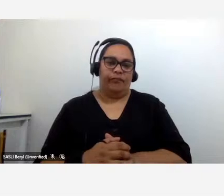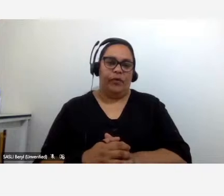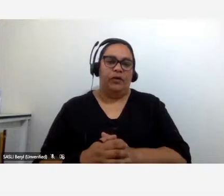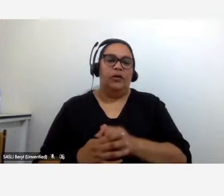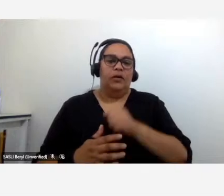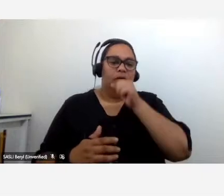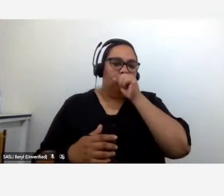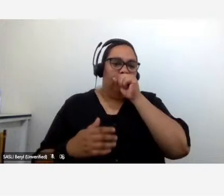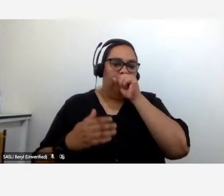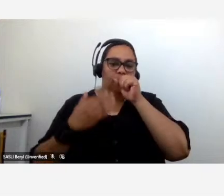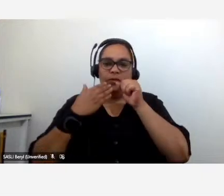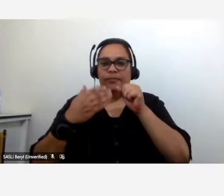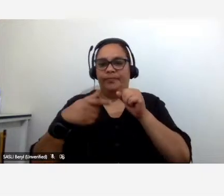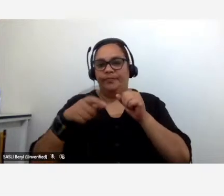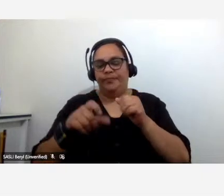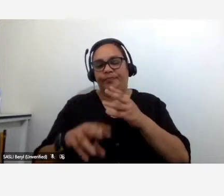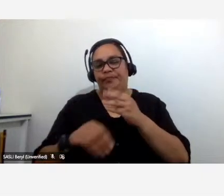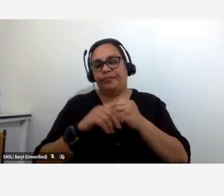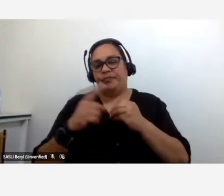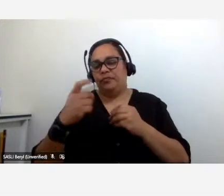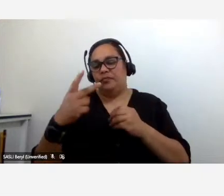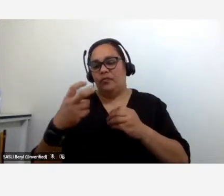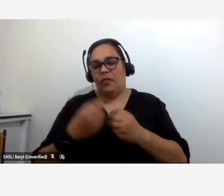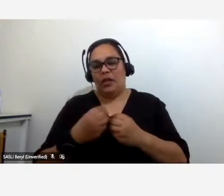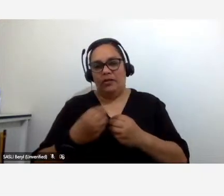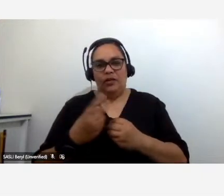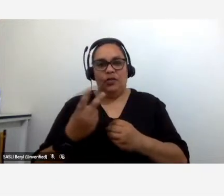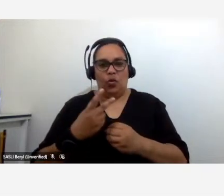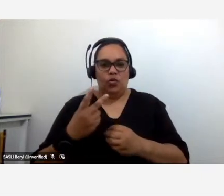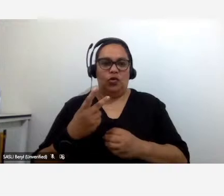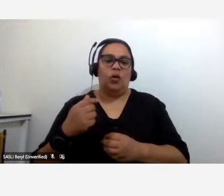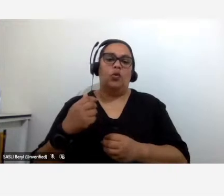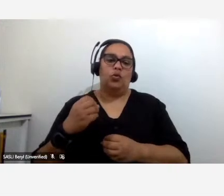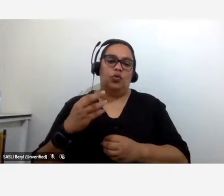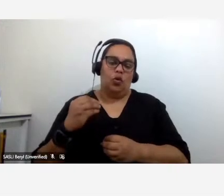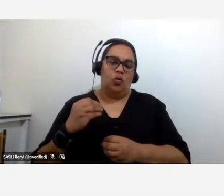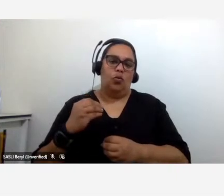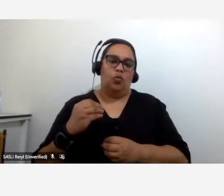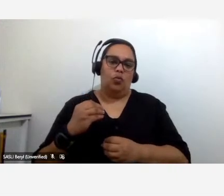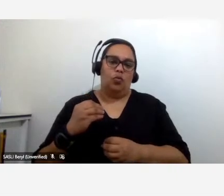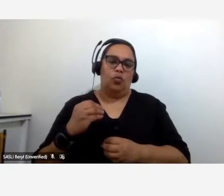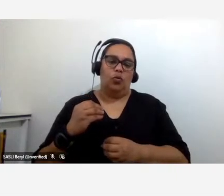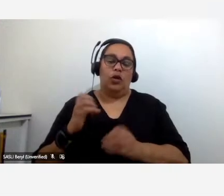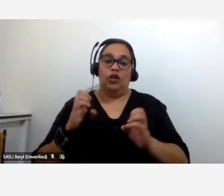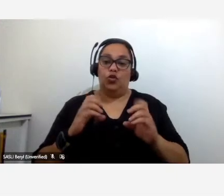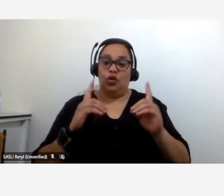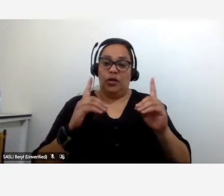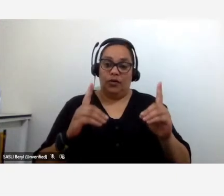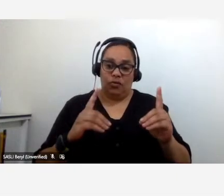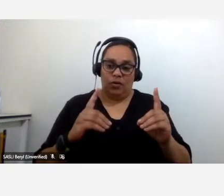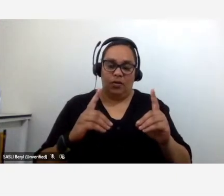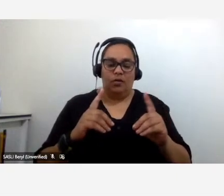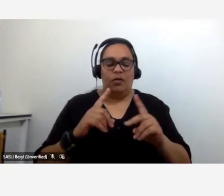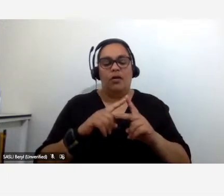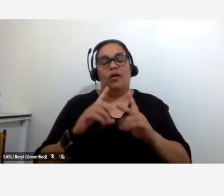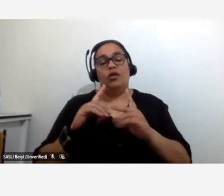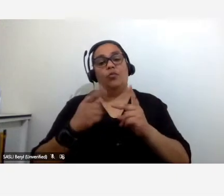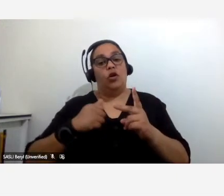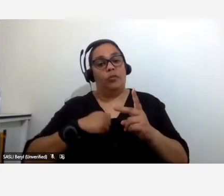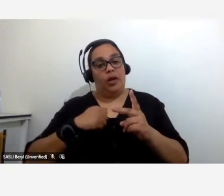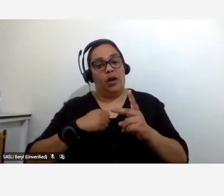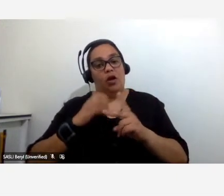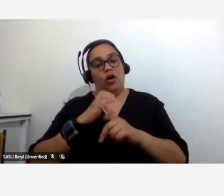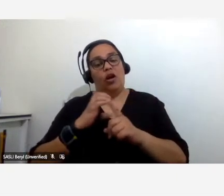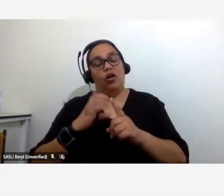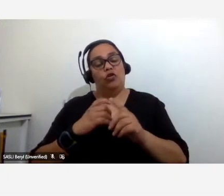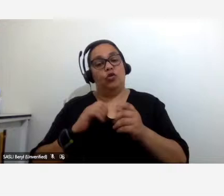Thank you, Chair. I just wish to add 1 or 2 things as well. So education and our department, Cultural